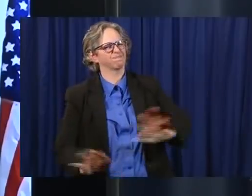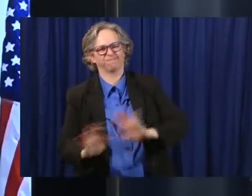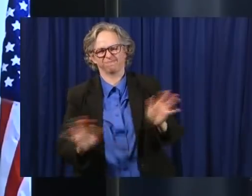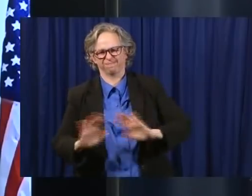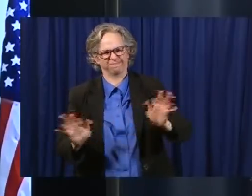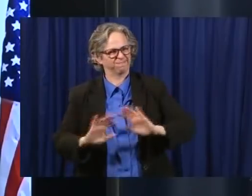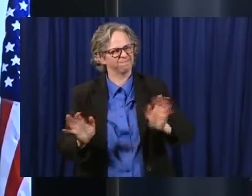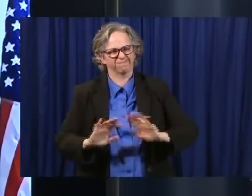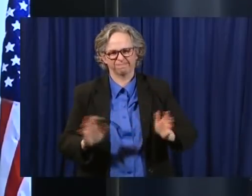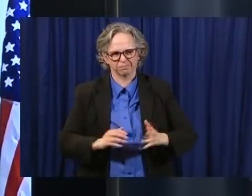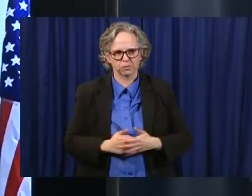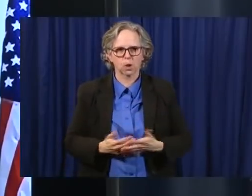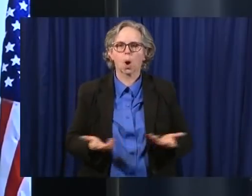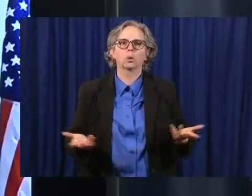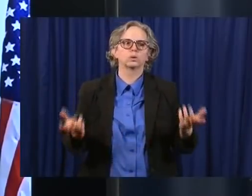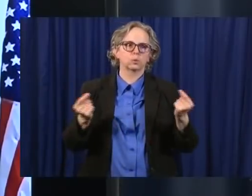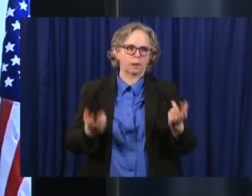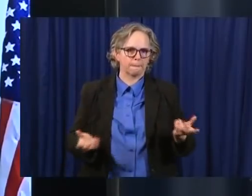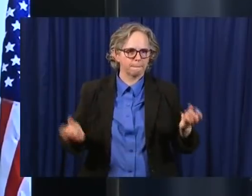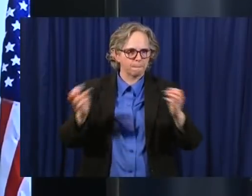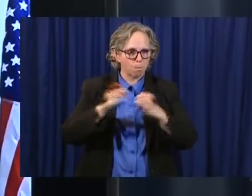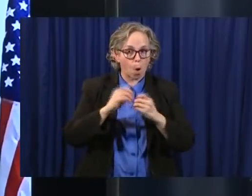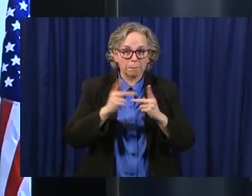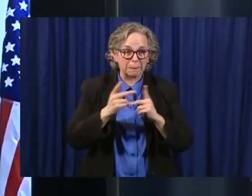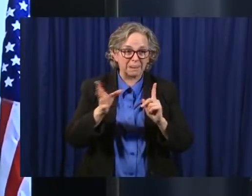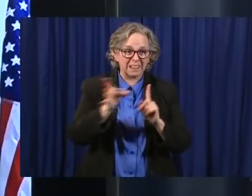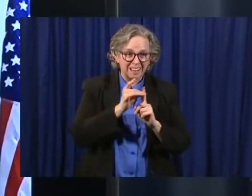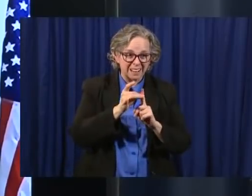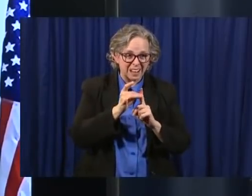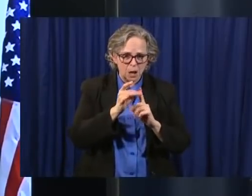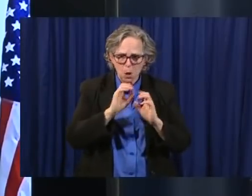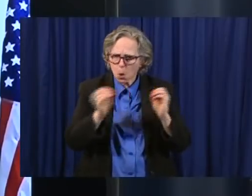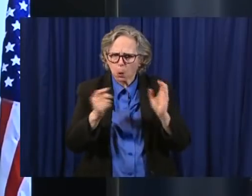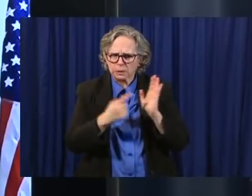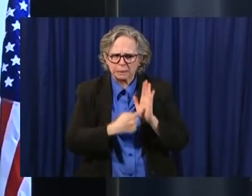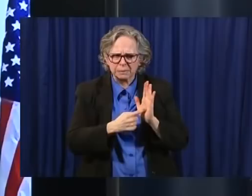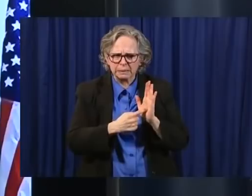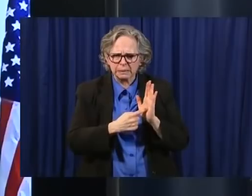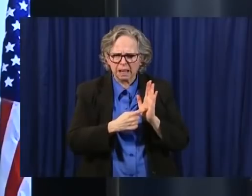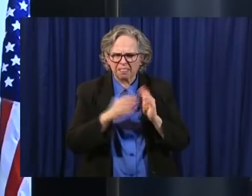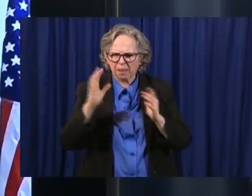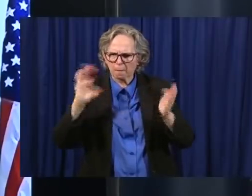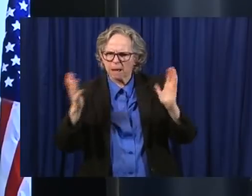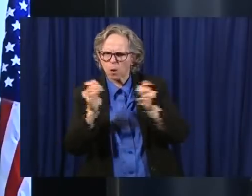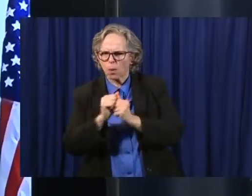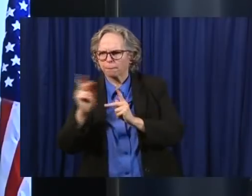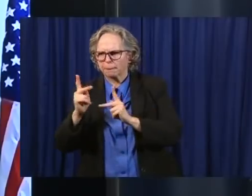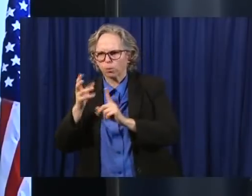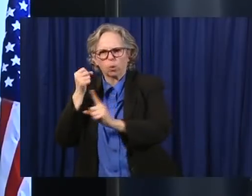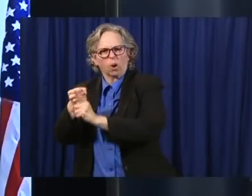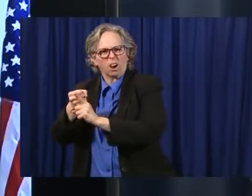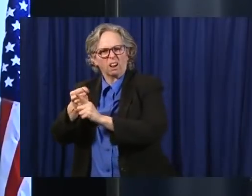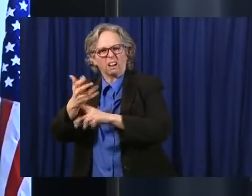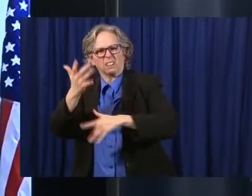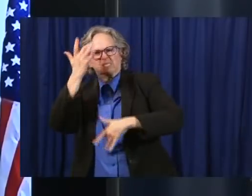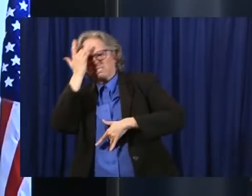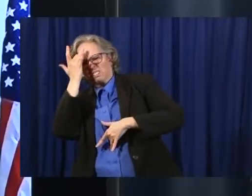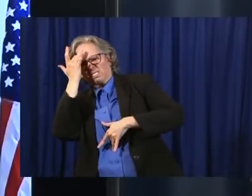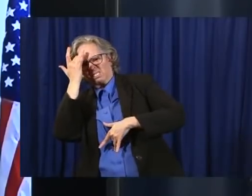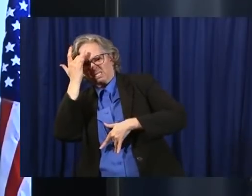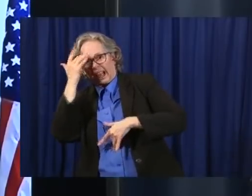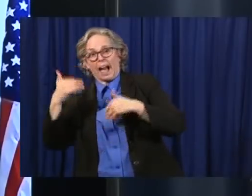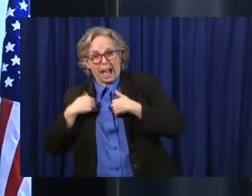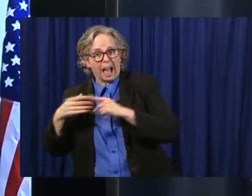that are asymptomatic and positive than any of us really ever dreamed, actually. And so then the clinicians looked at, okay, here's what we found. We're